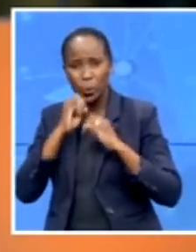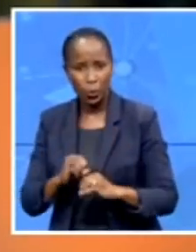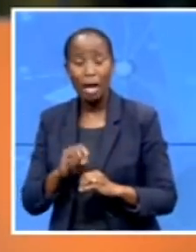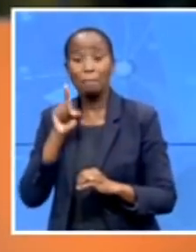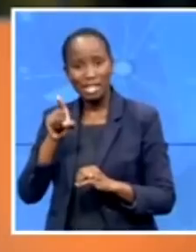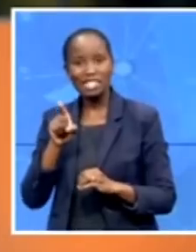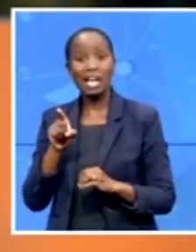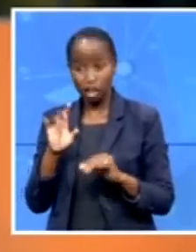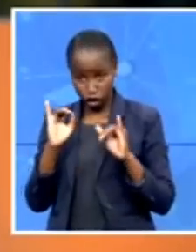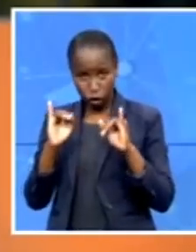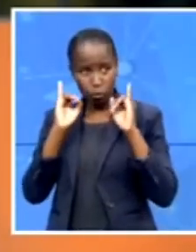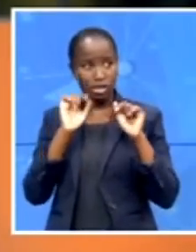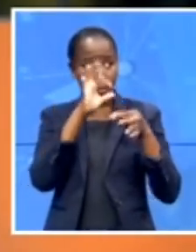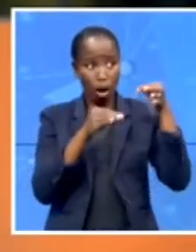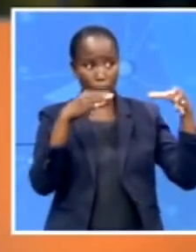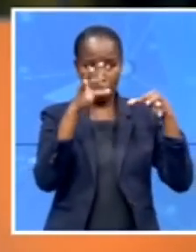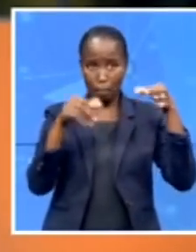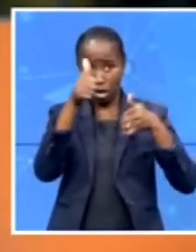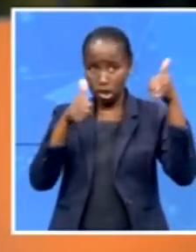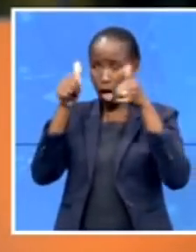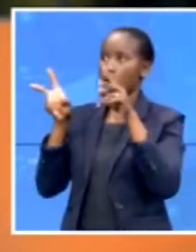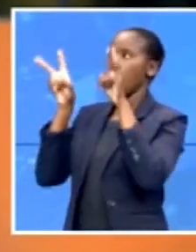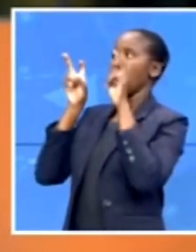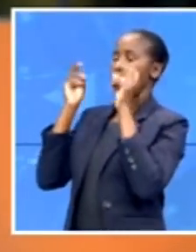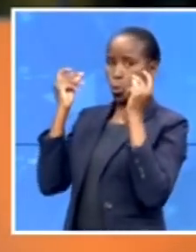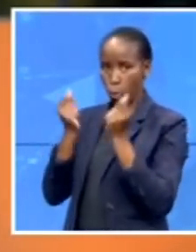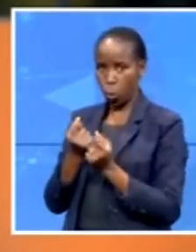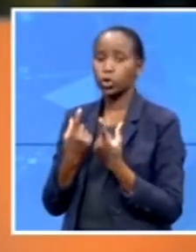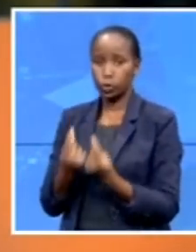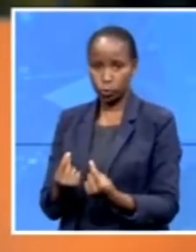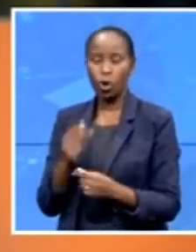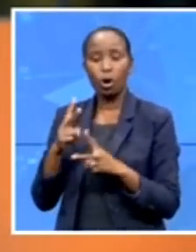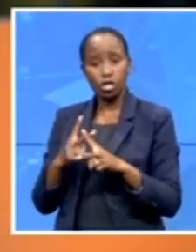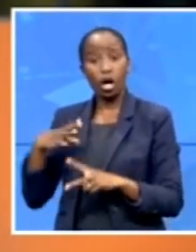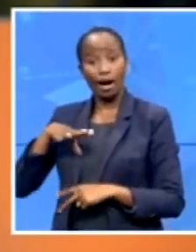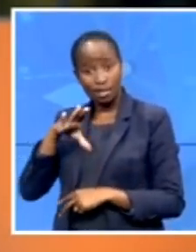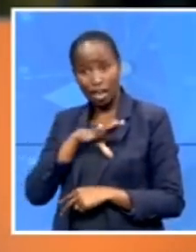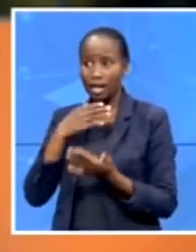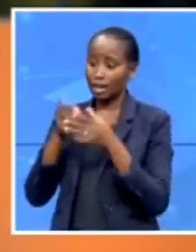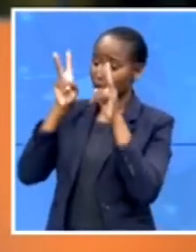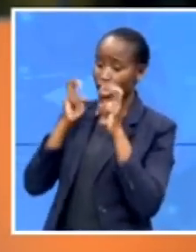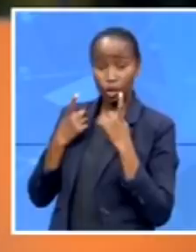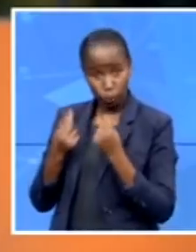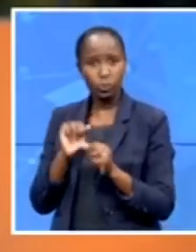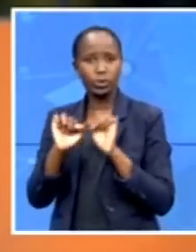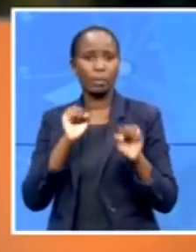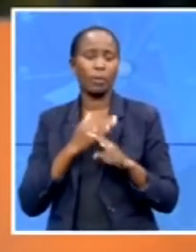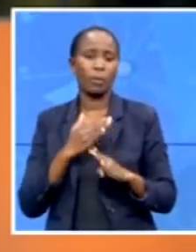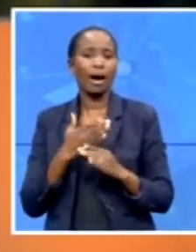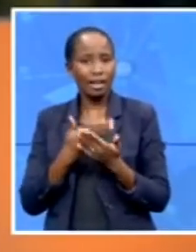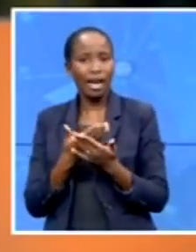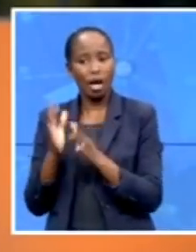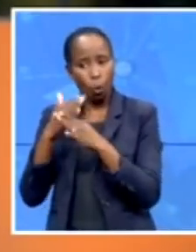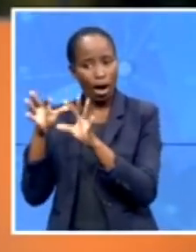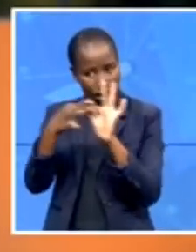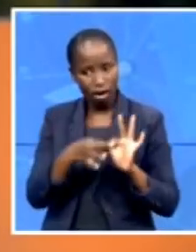local government and councillors to be elected, and bureaucrats who have to cooperate with the councillors to bring things, to deliver things